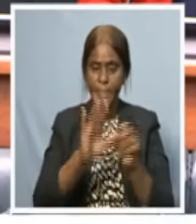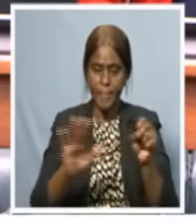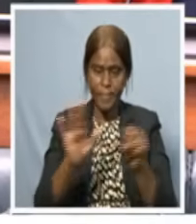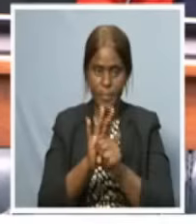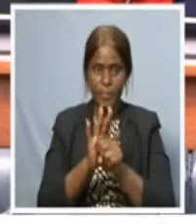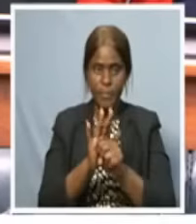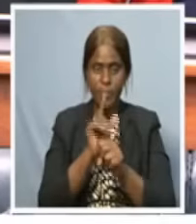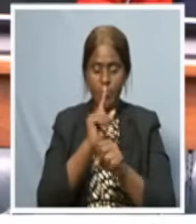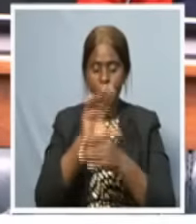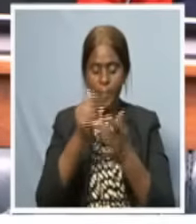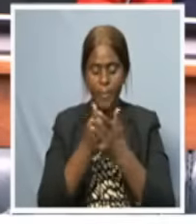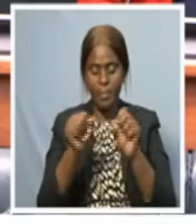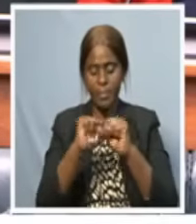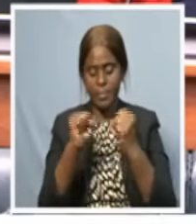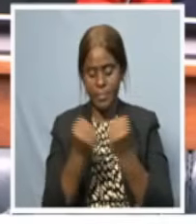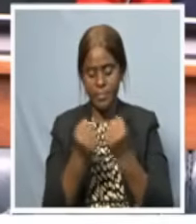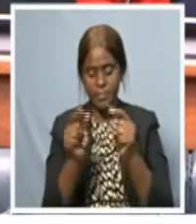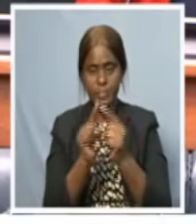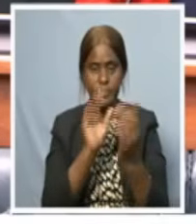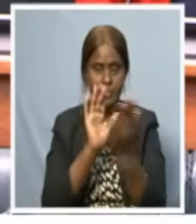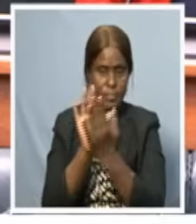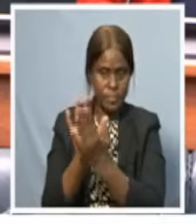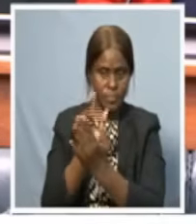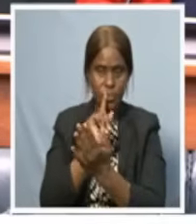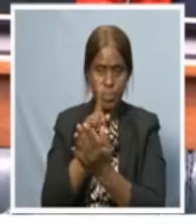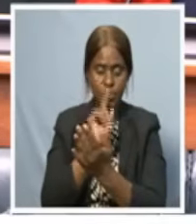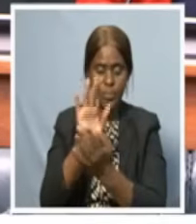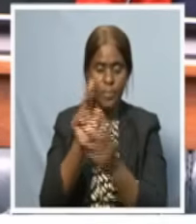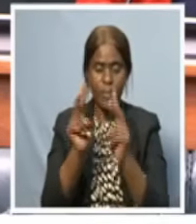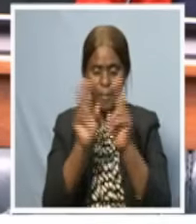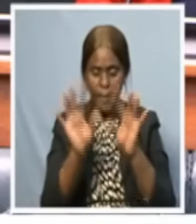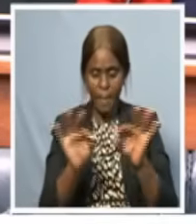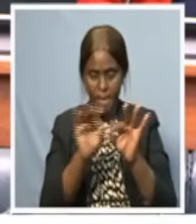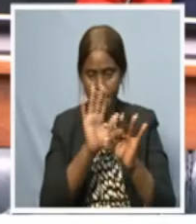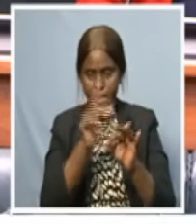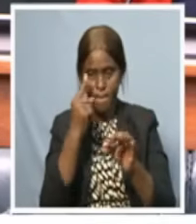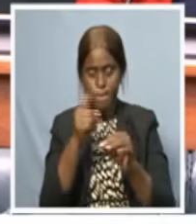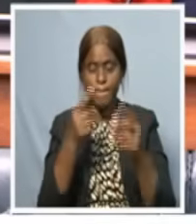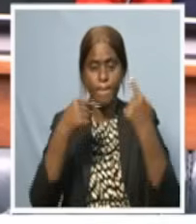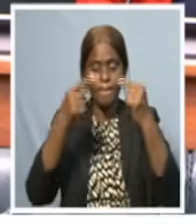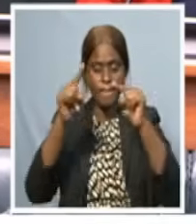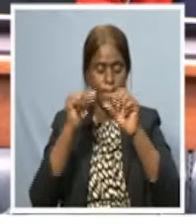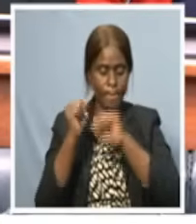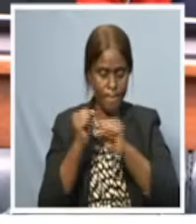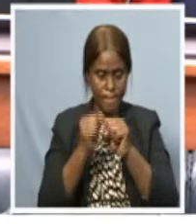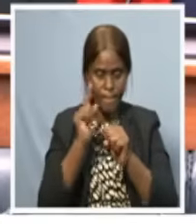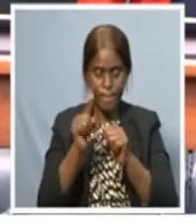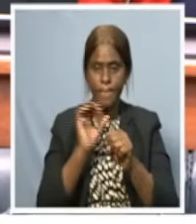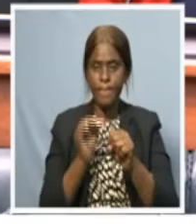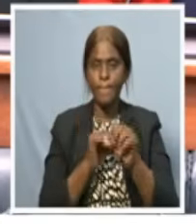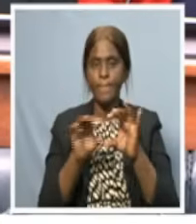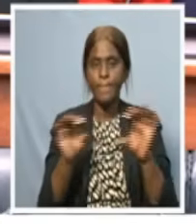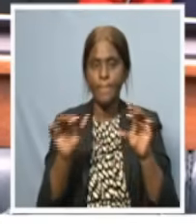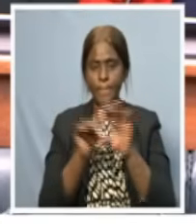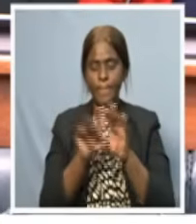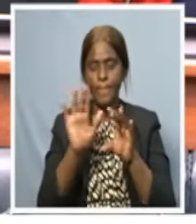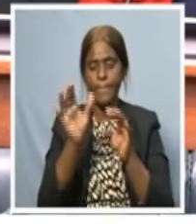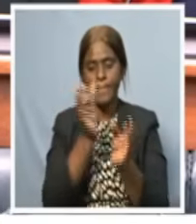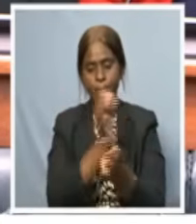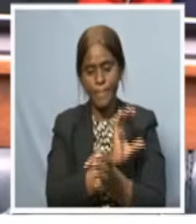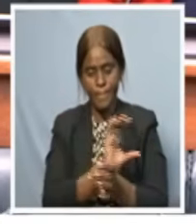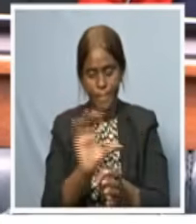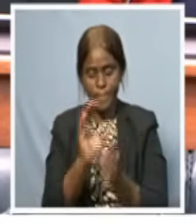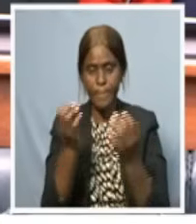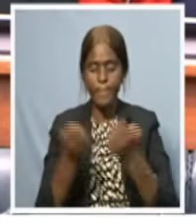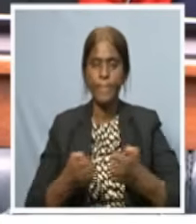comprehensive whole of society approach that is very essential for the successful protection of our children in the